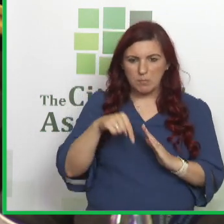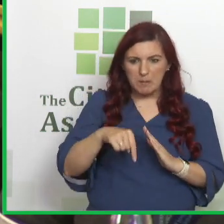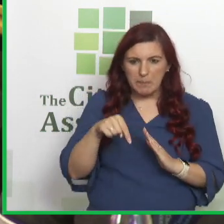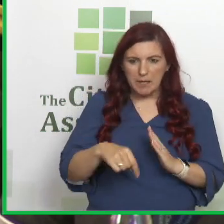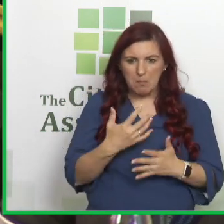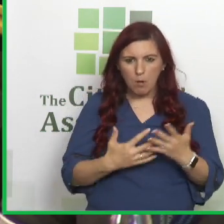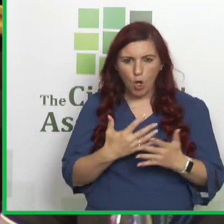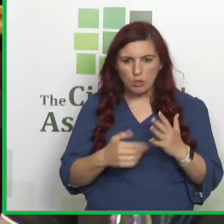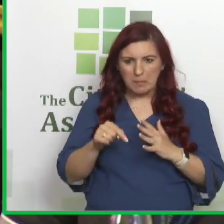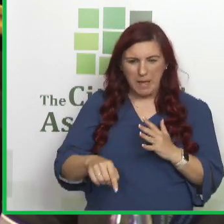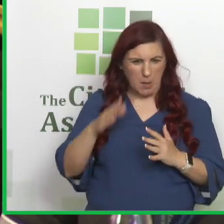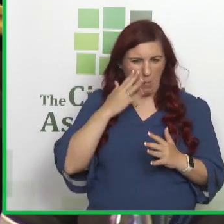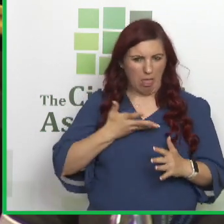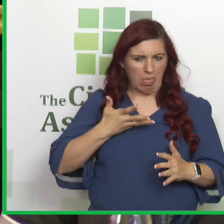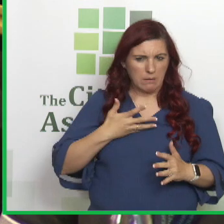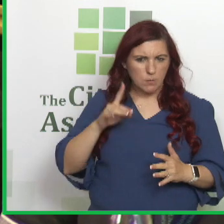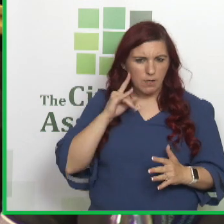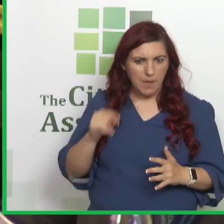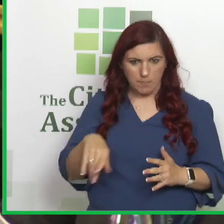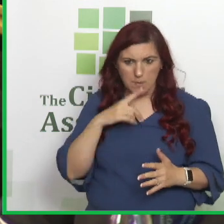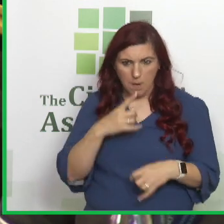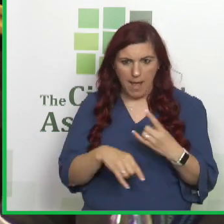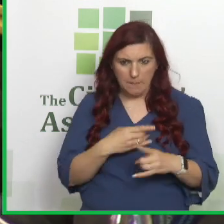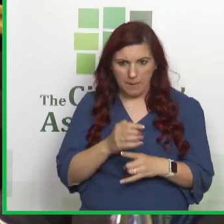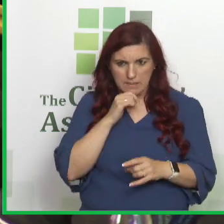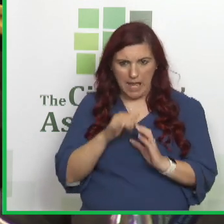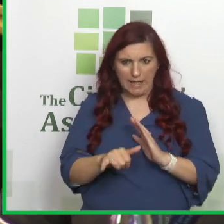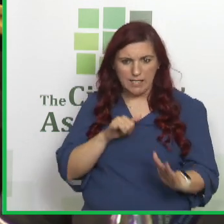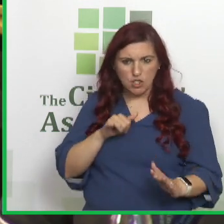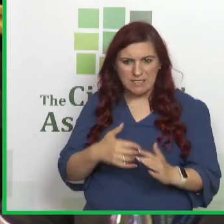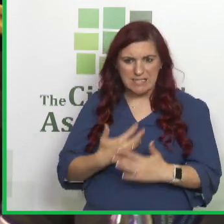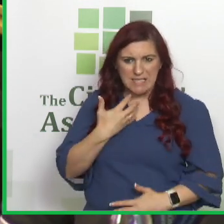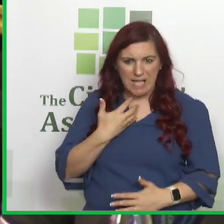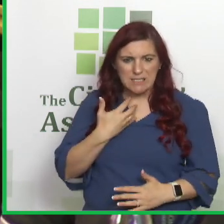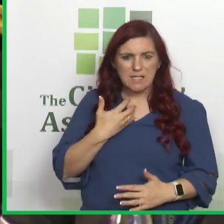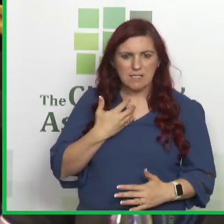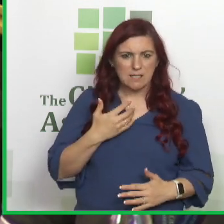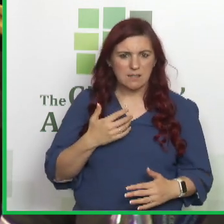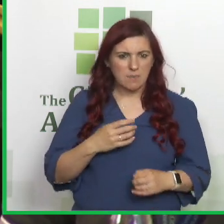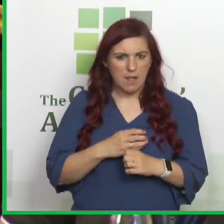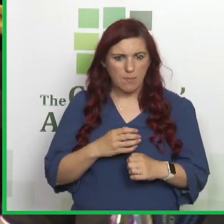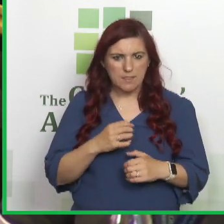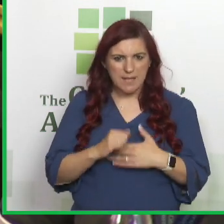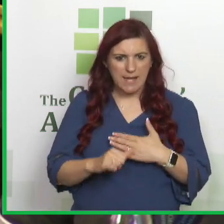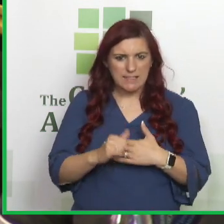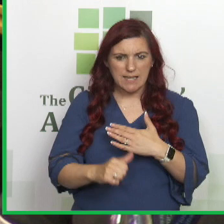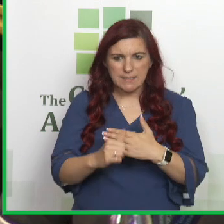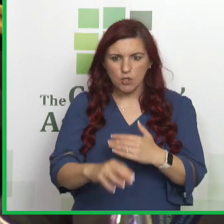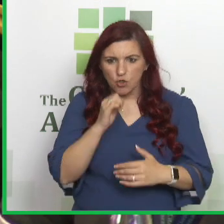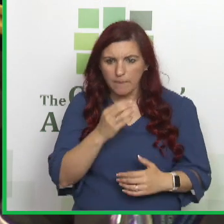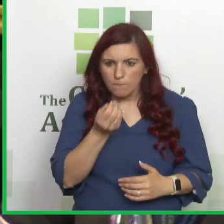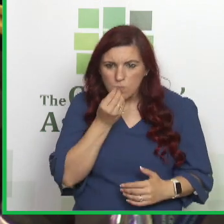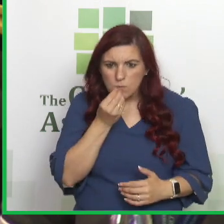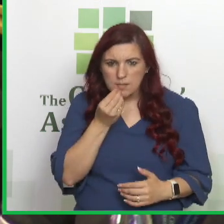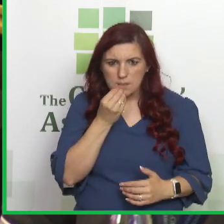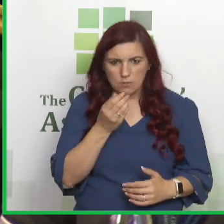I know that's horrible to hear, but I hadn't been eating, and I was gone for days and days and days without food,